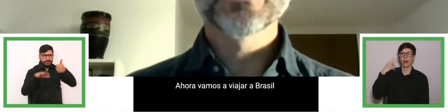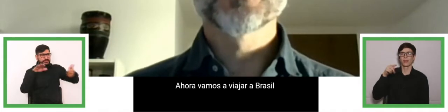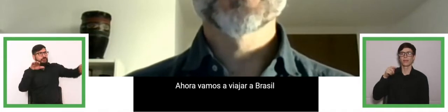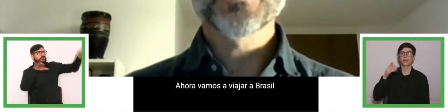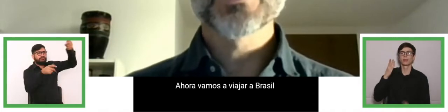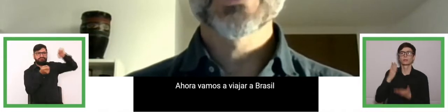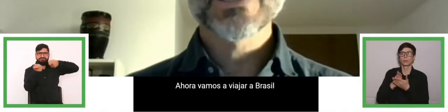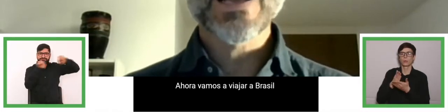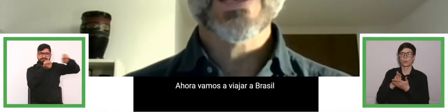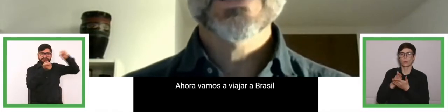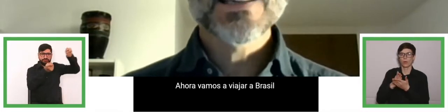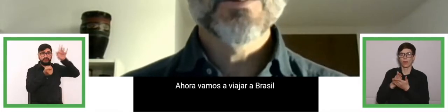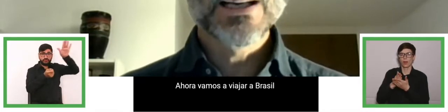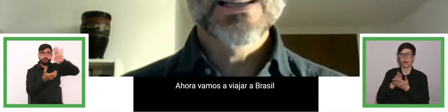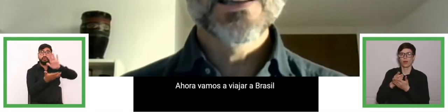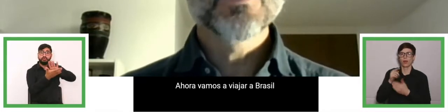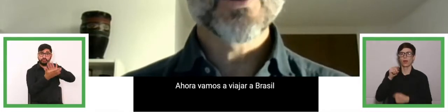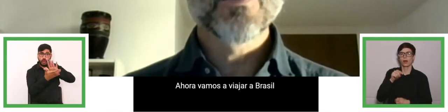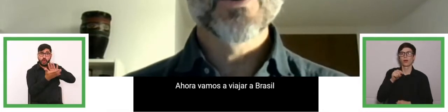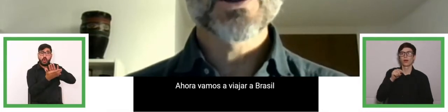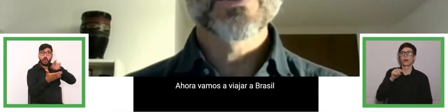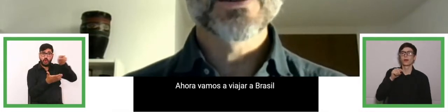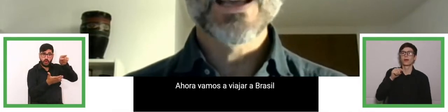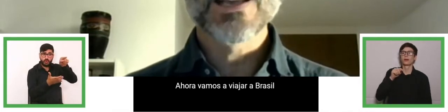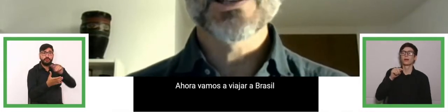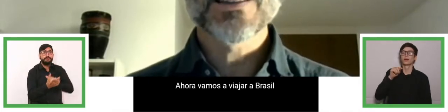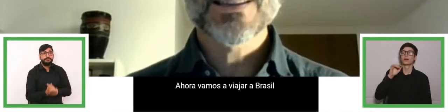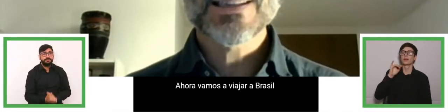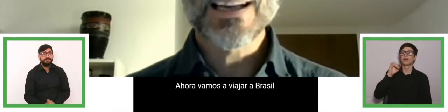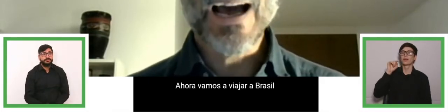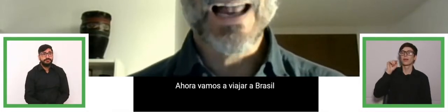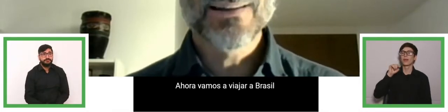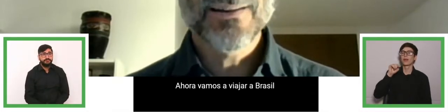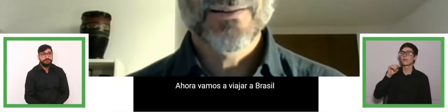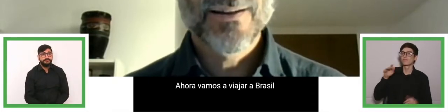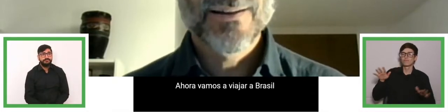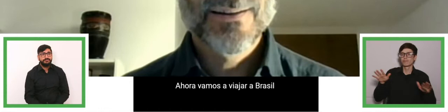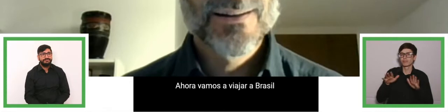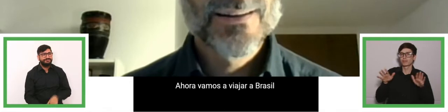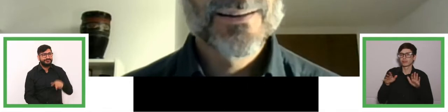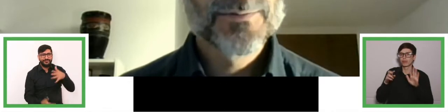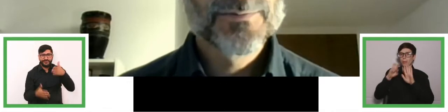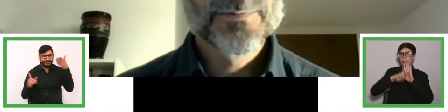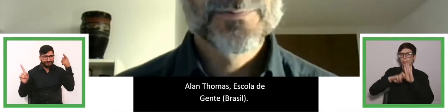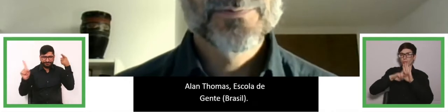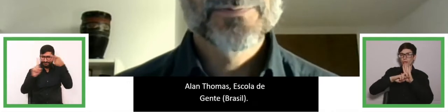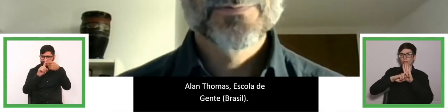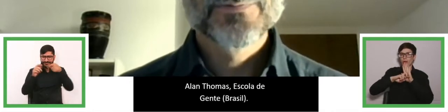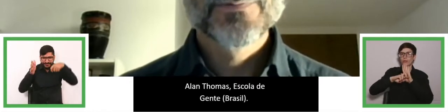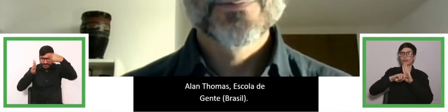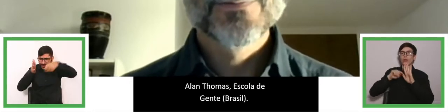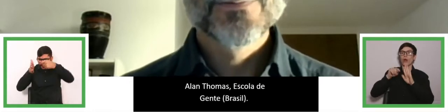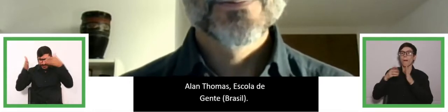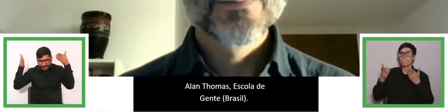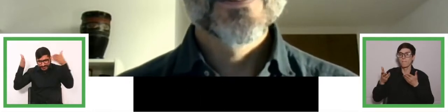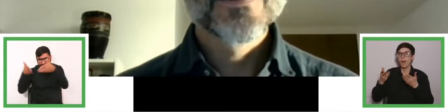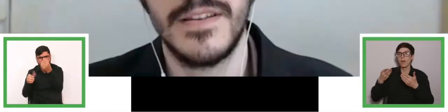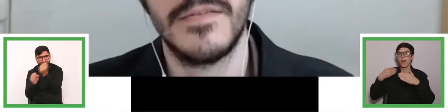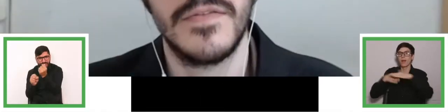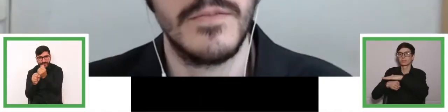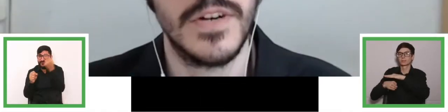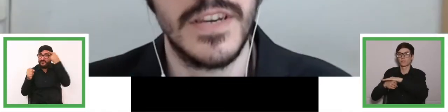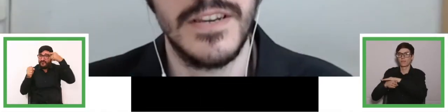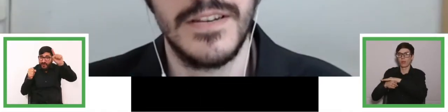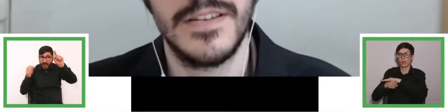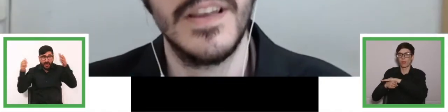at their project Accessibility Promotion Agents. Alan? Hello, can you hear me?